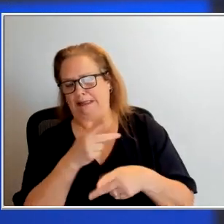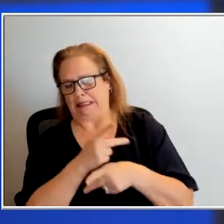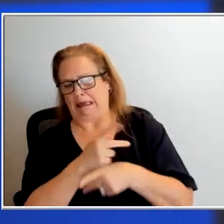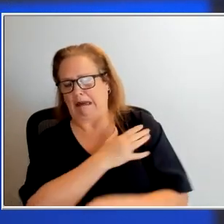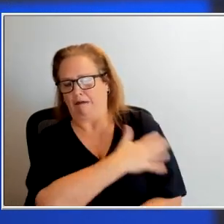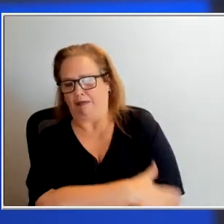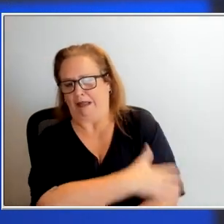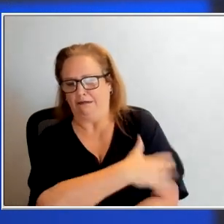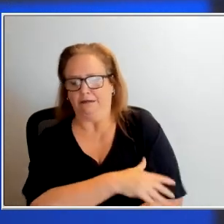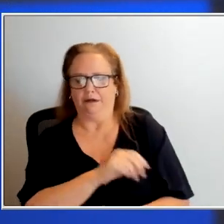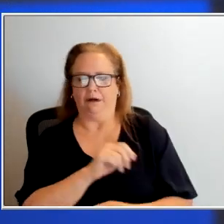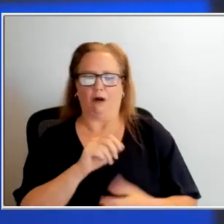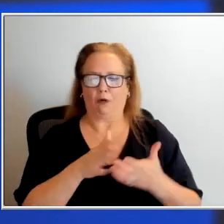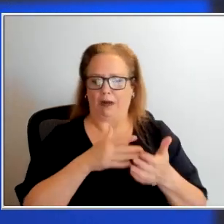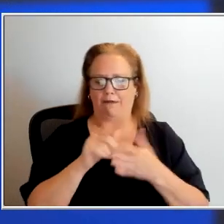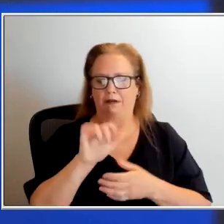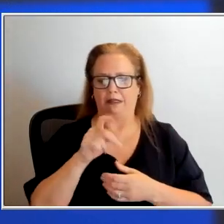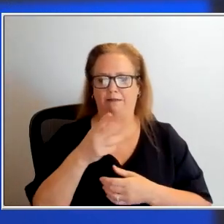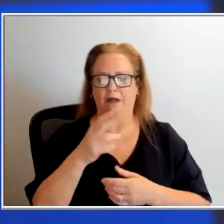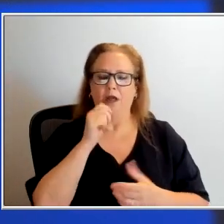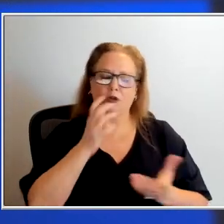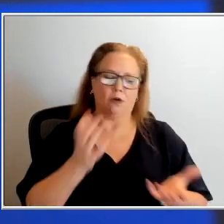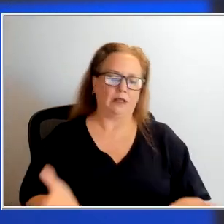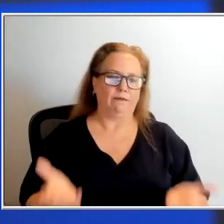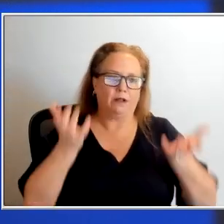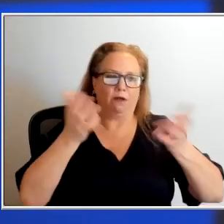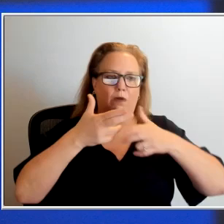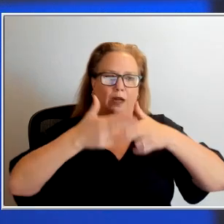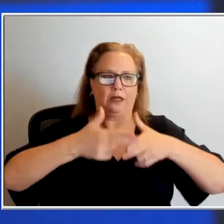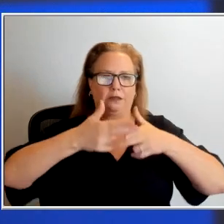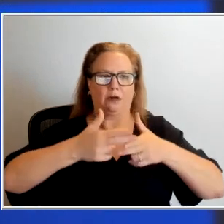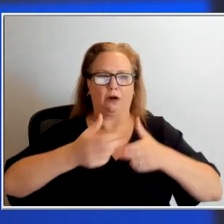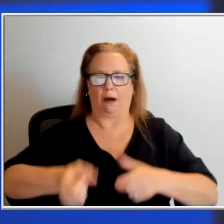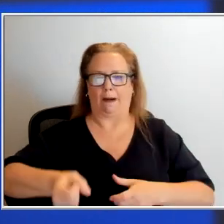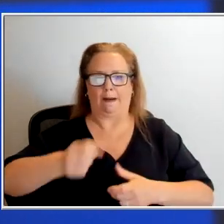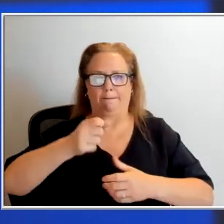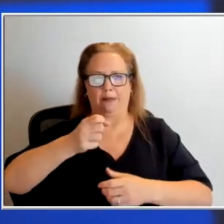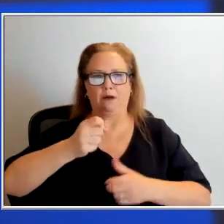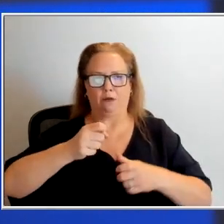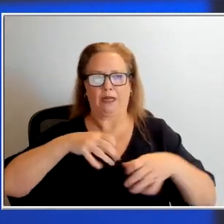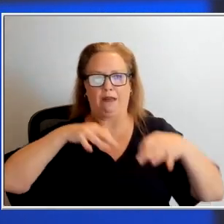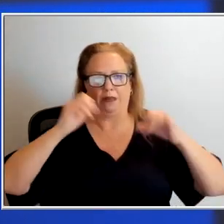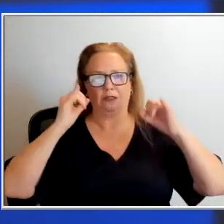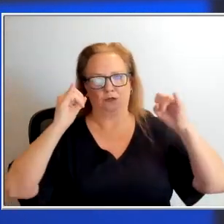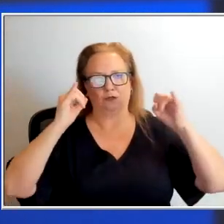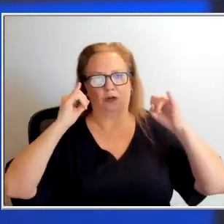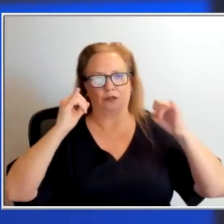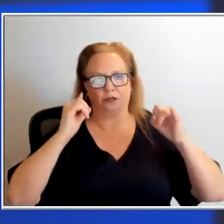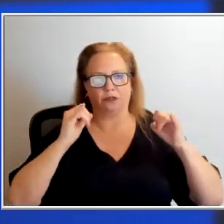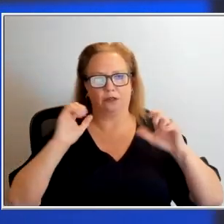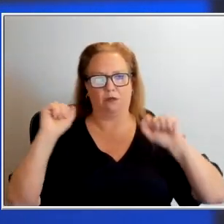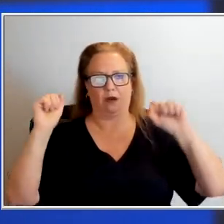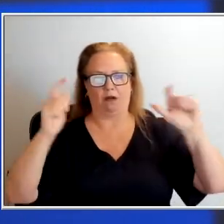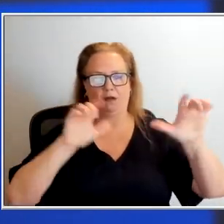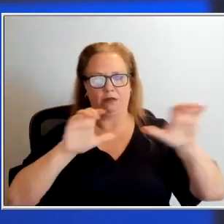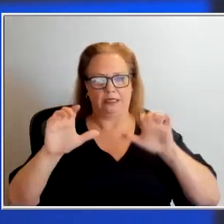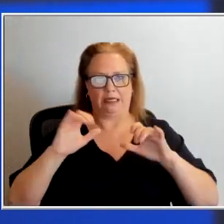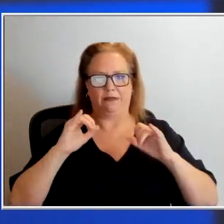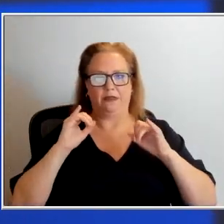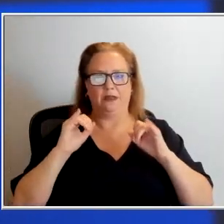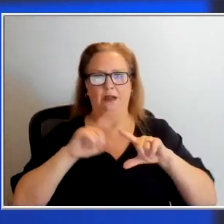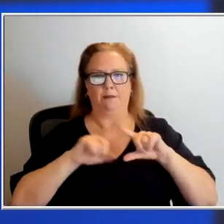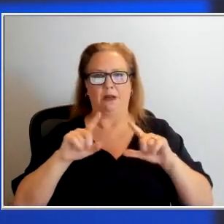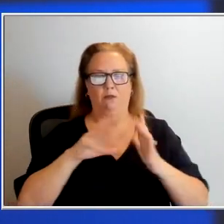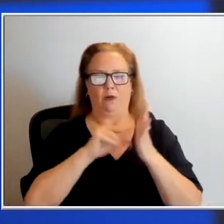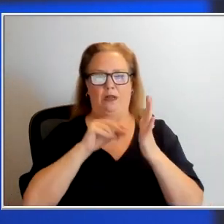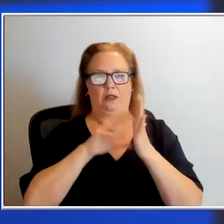say. You know, don't lift anything more than a jug of milk. We gave a lot of these instructions. We all did. But what we learned, it was a really